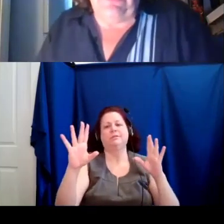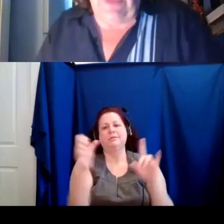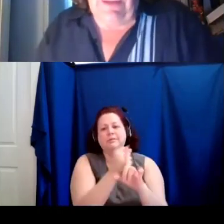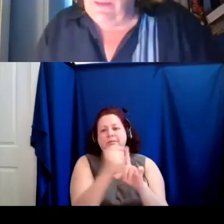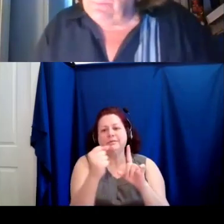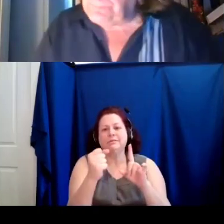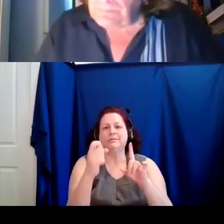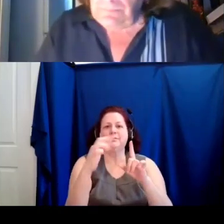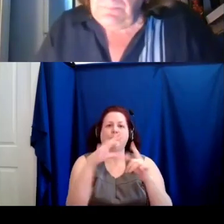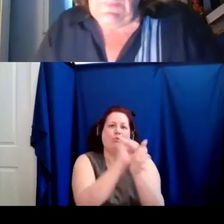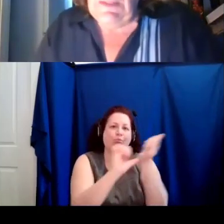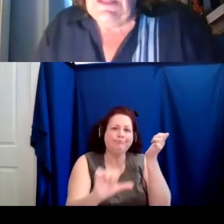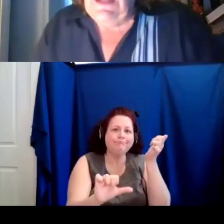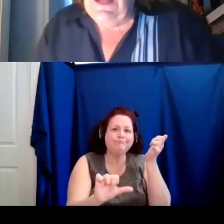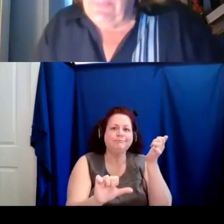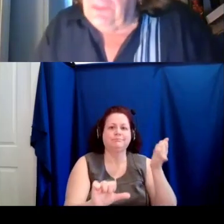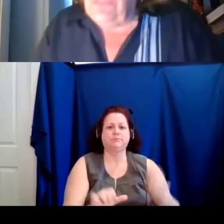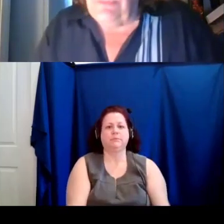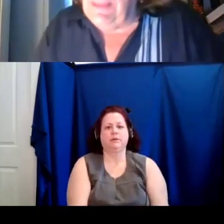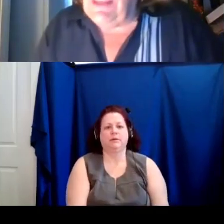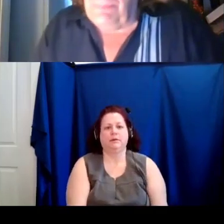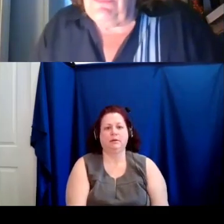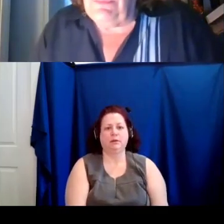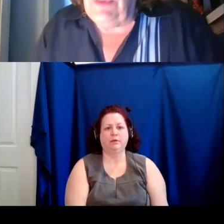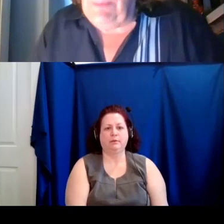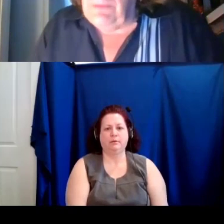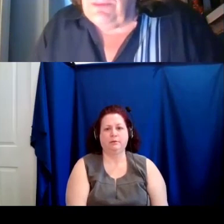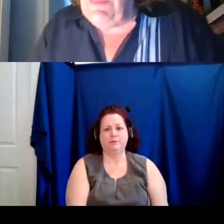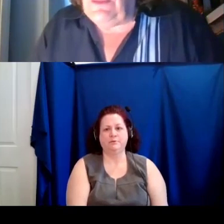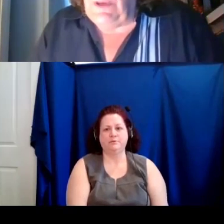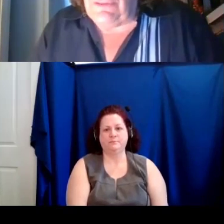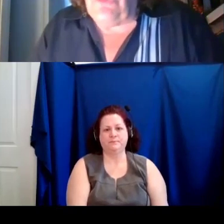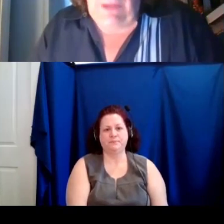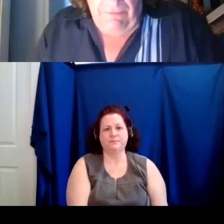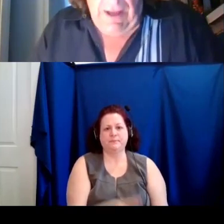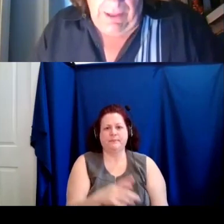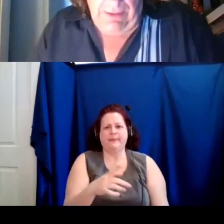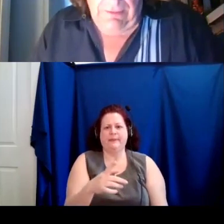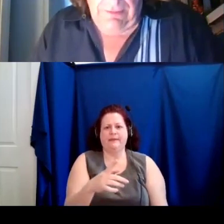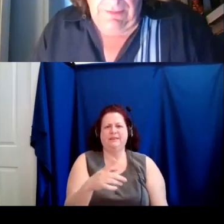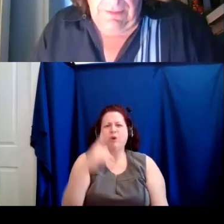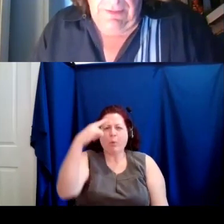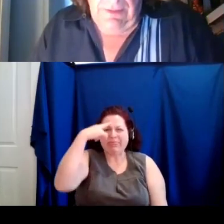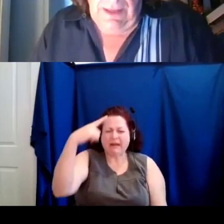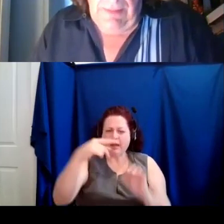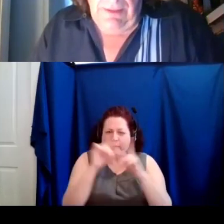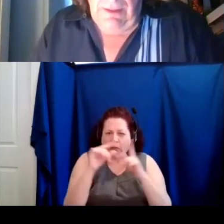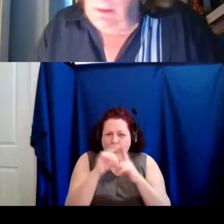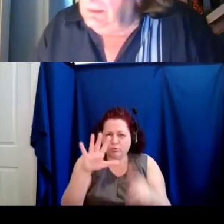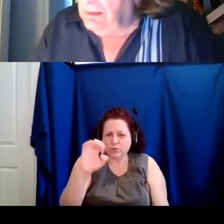attempted suicide. Now, just think about, to me, extreme violence.